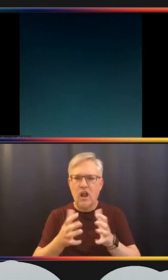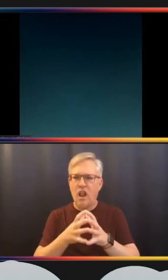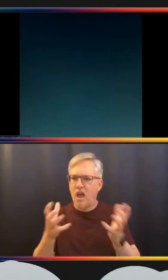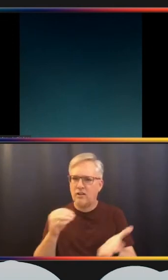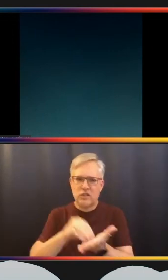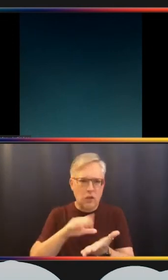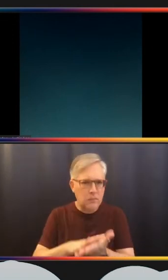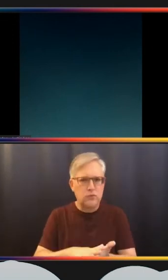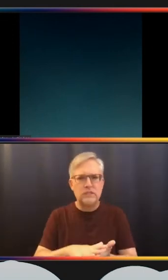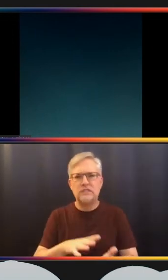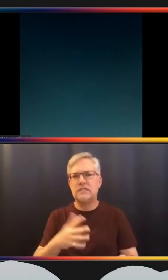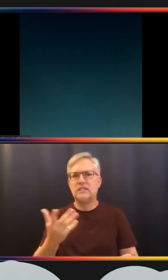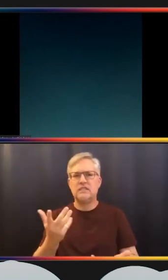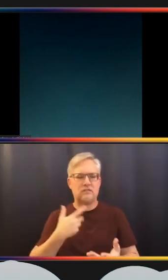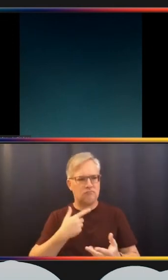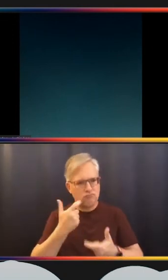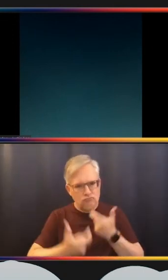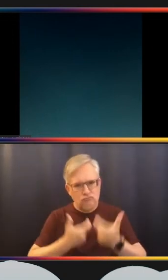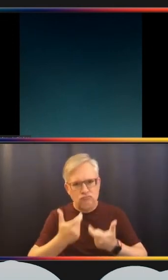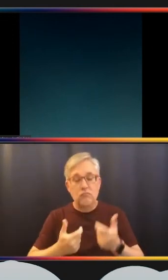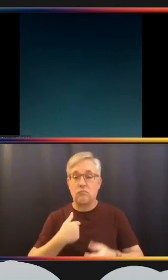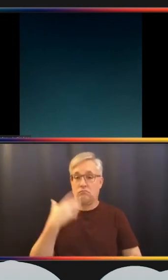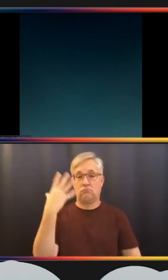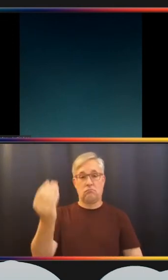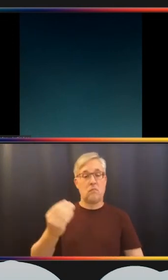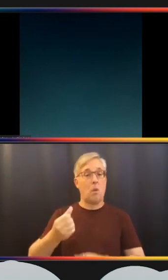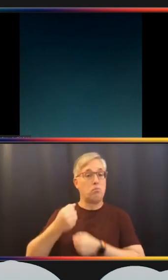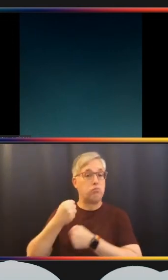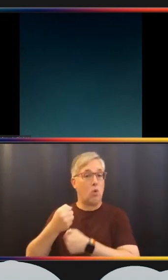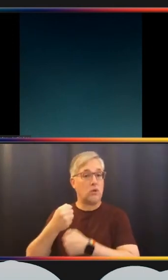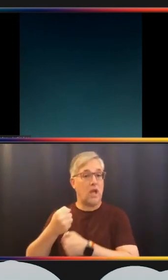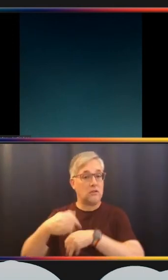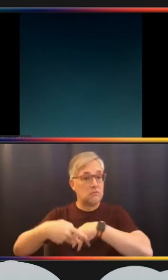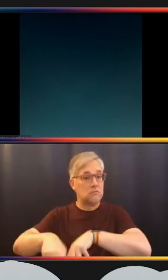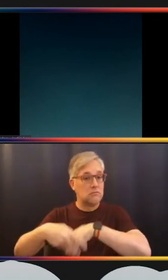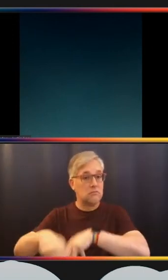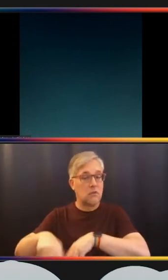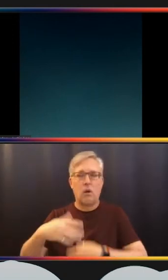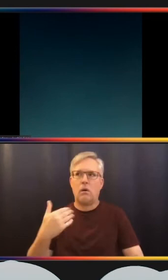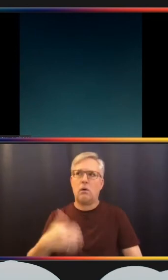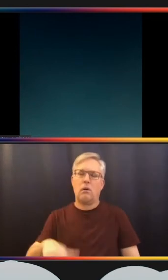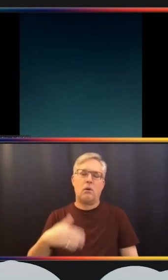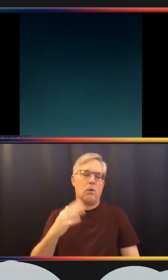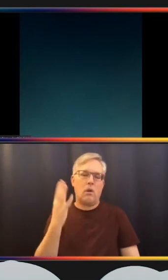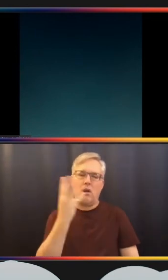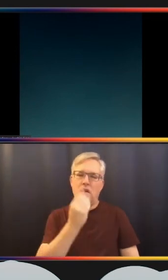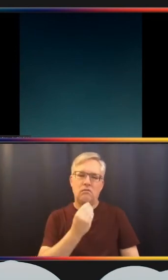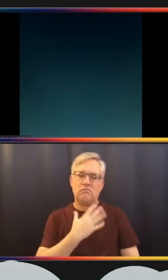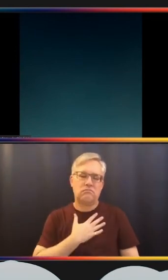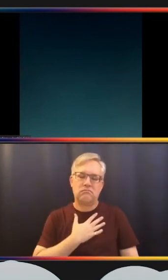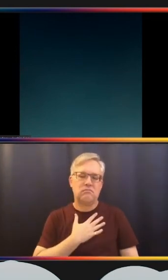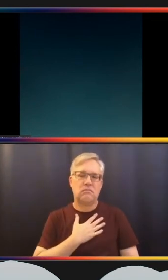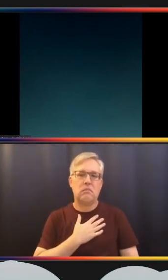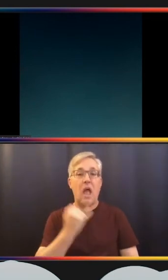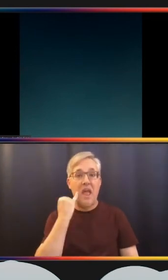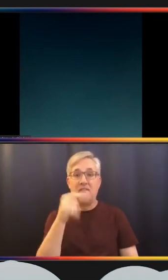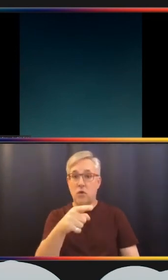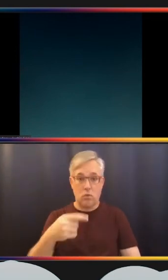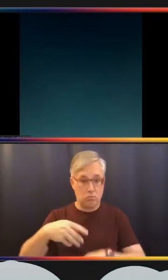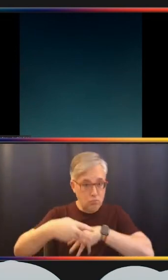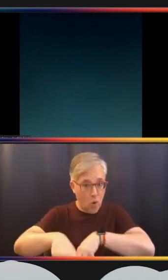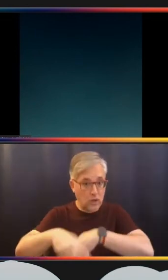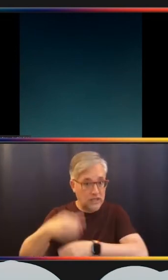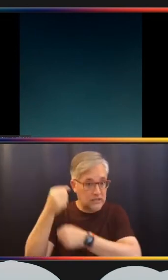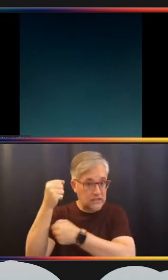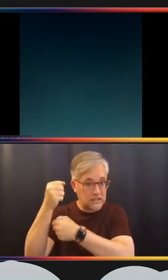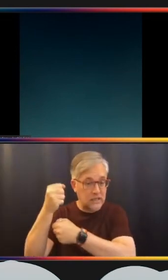documentaries. I was out protesting, which was so lovely. And by the way, if you've been protesting, please make sure to get tested for